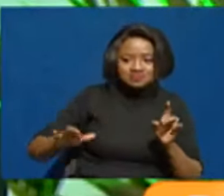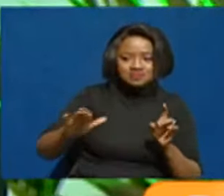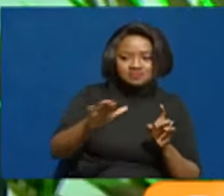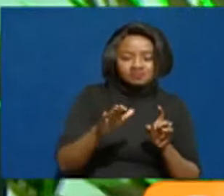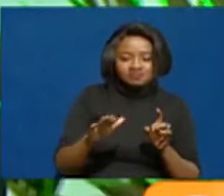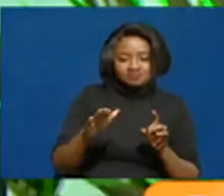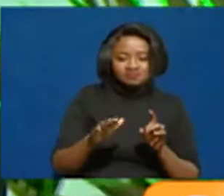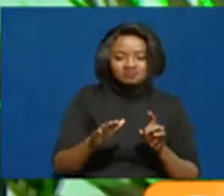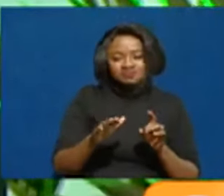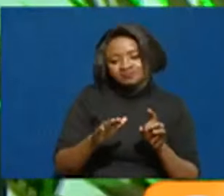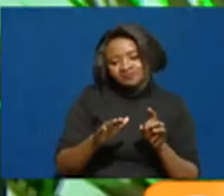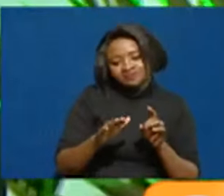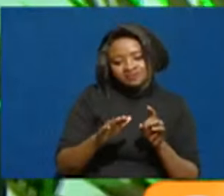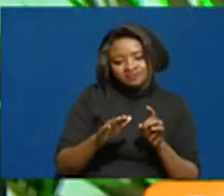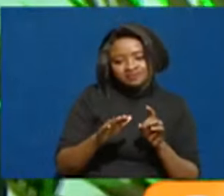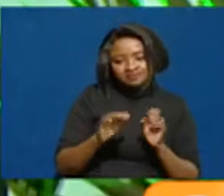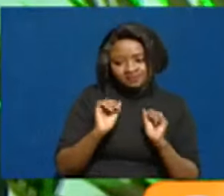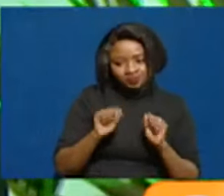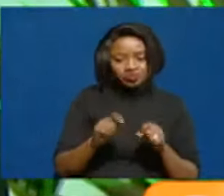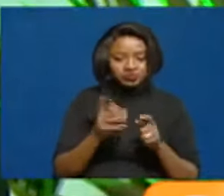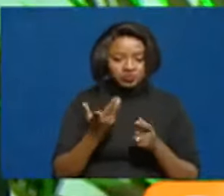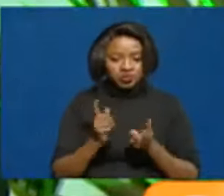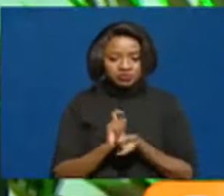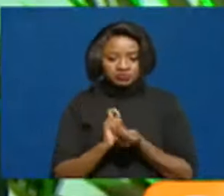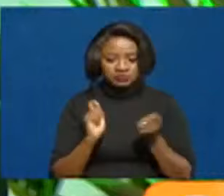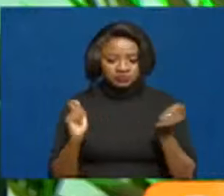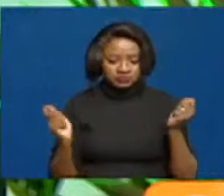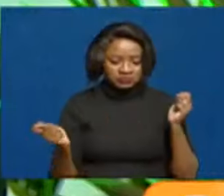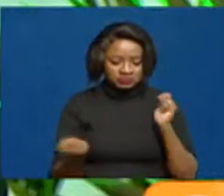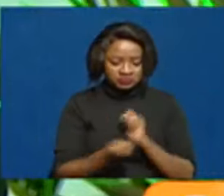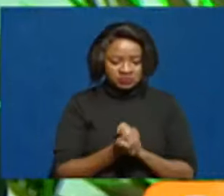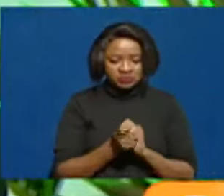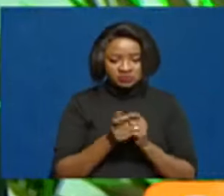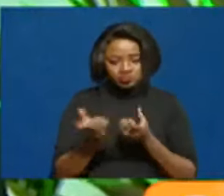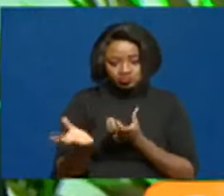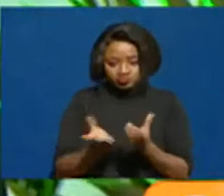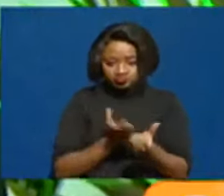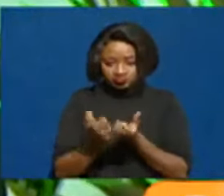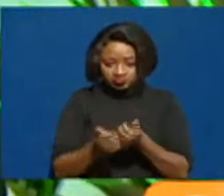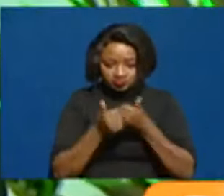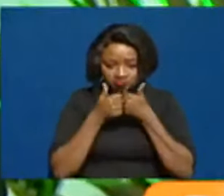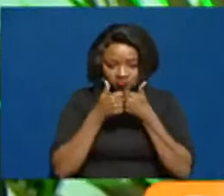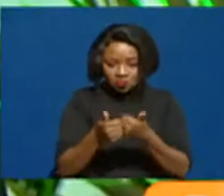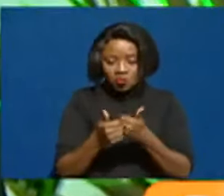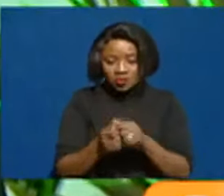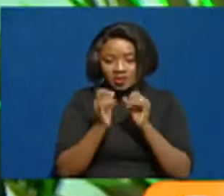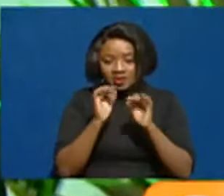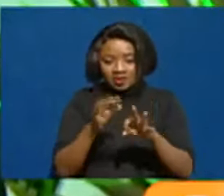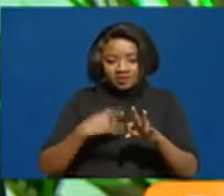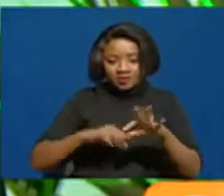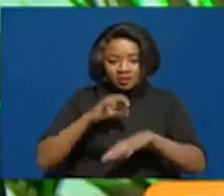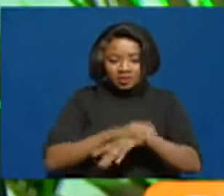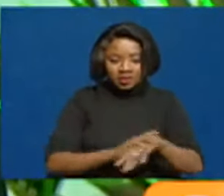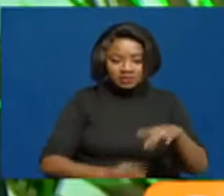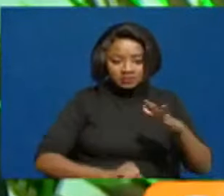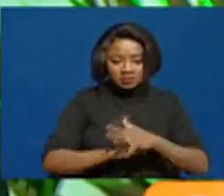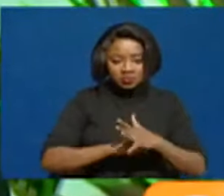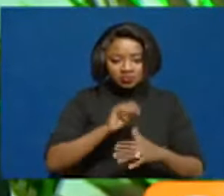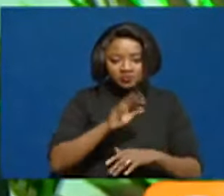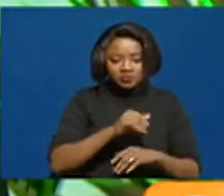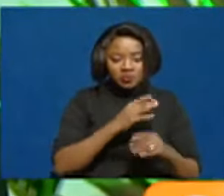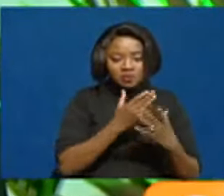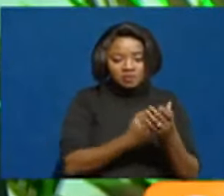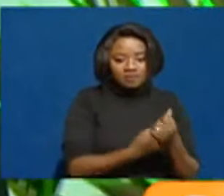is really going to be turned into a business with the help of this partnership